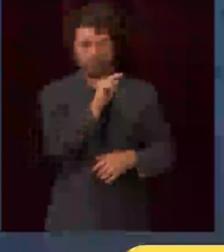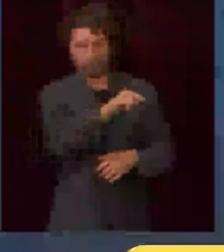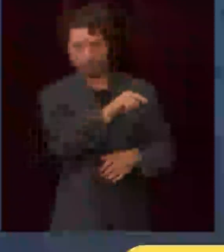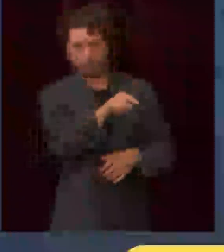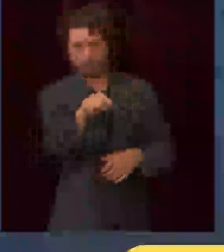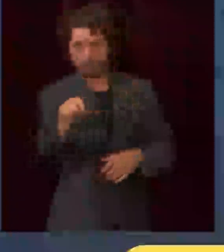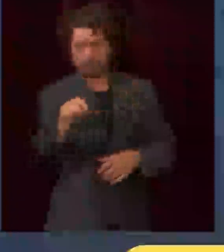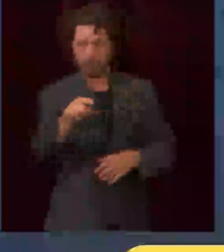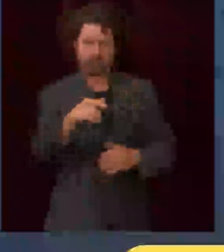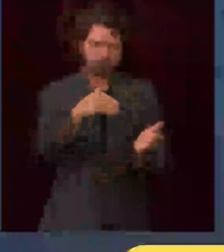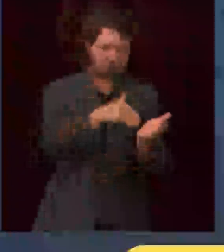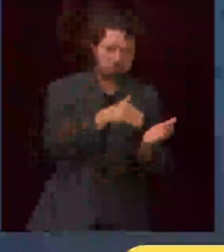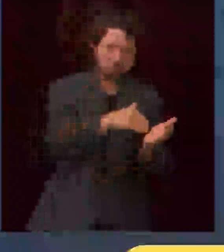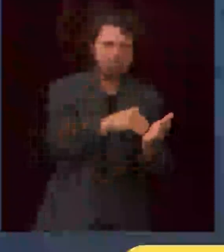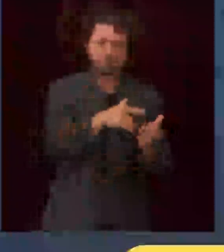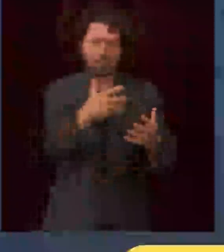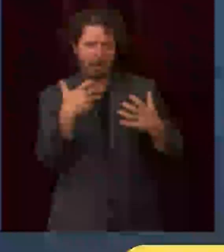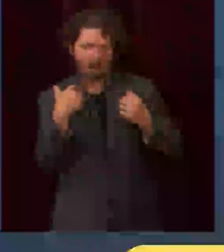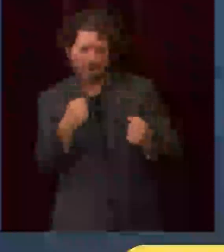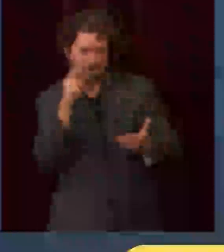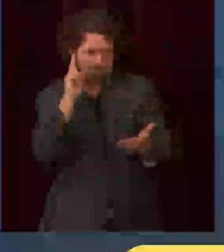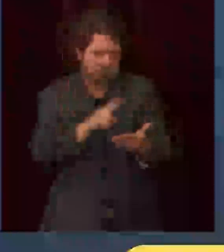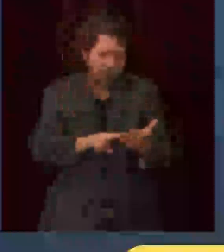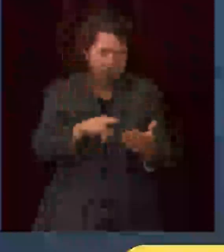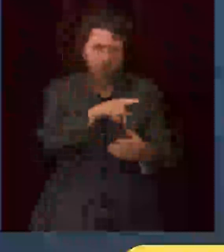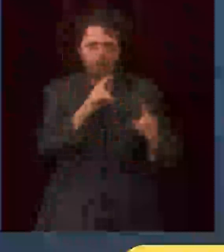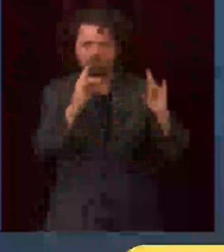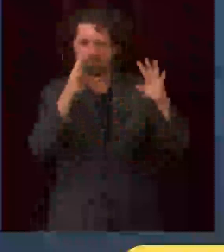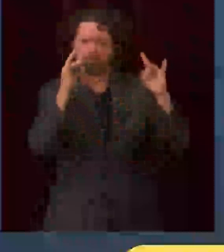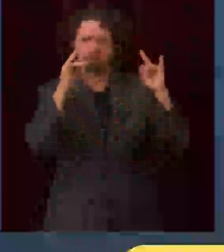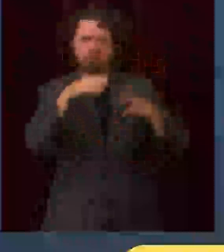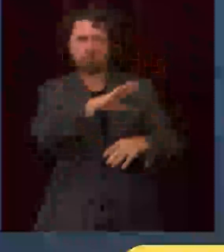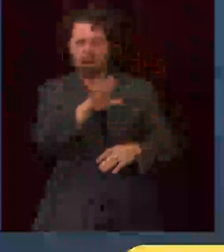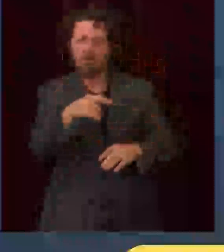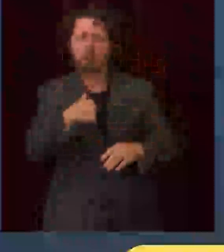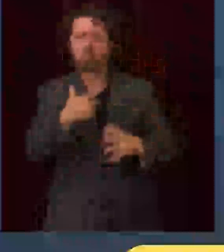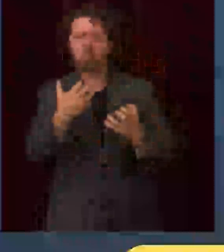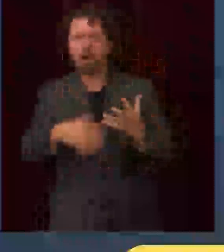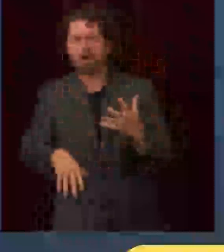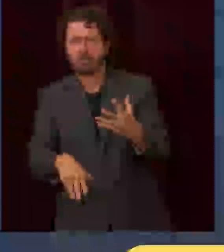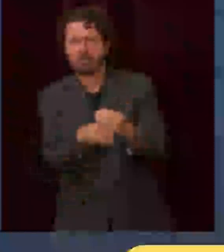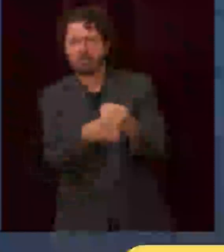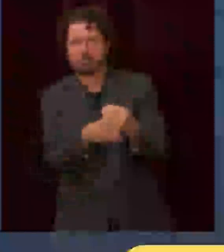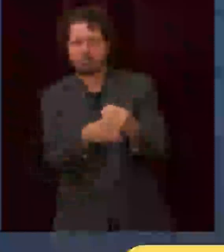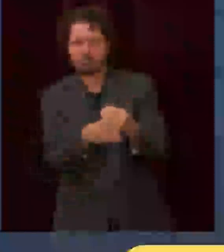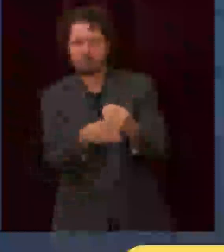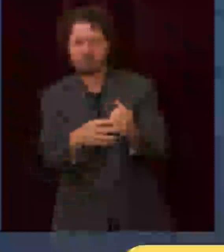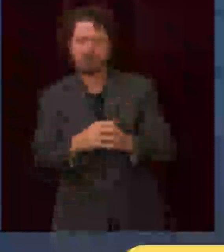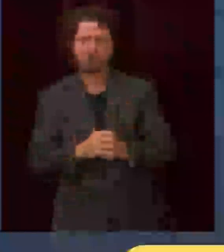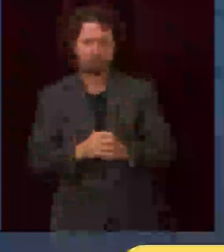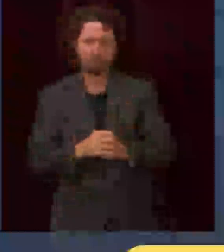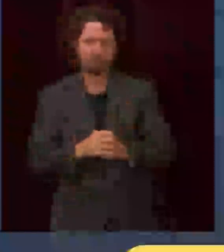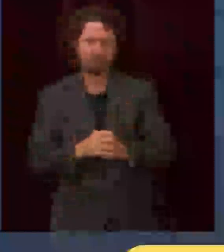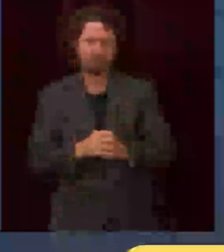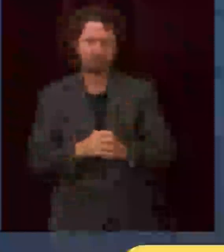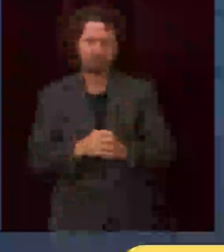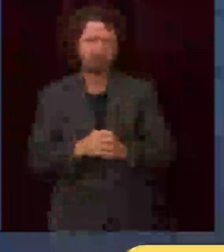We received some modeling information just a few days ago from the Institute of Disease Modeling, and it showed some